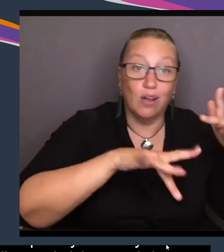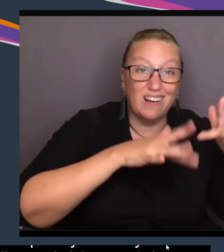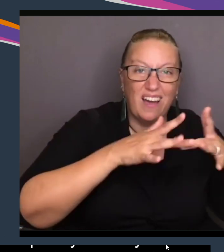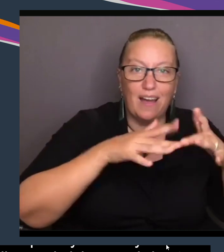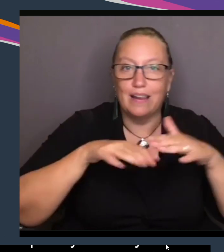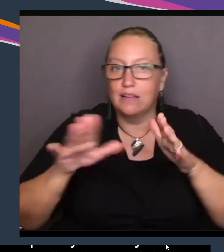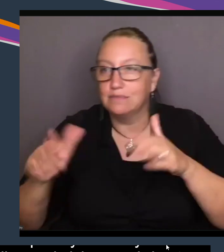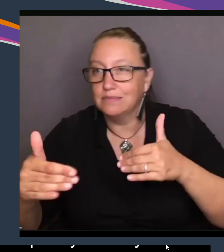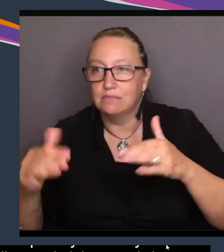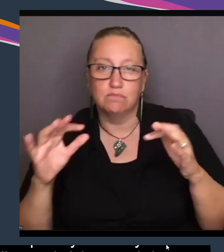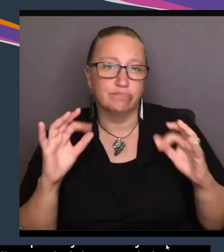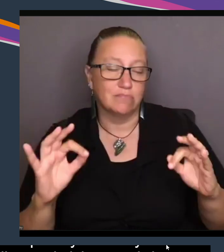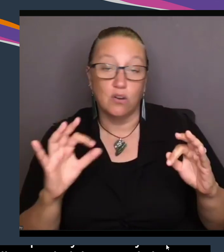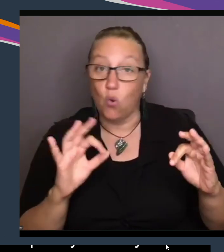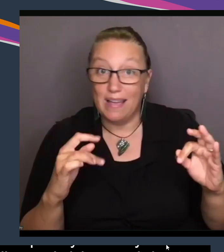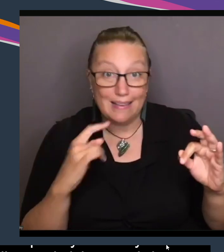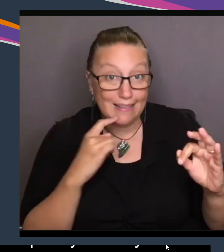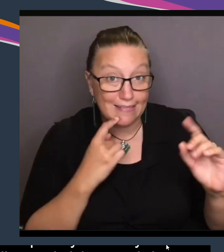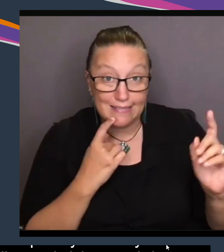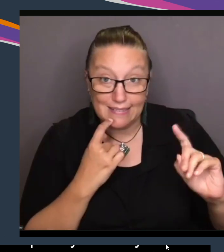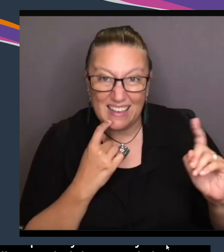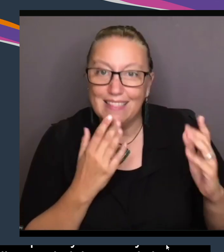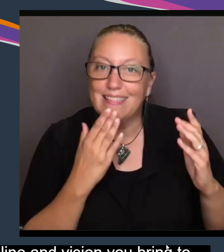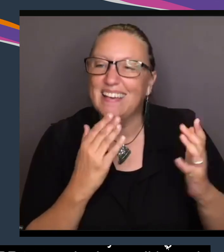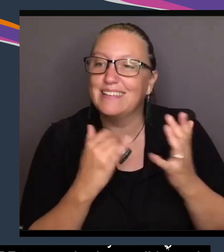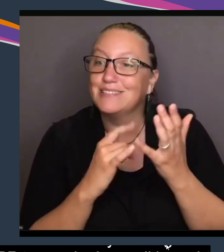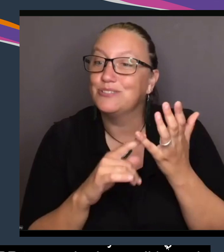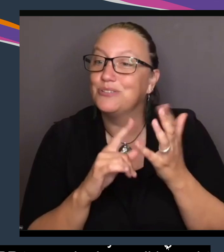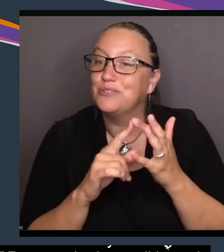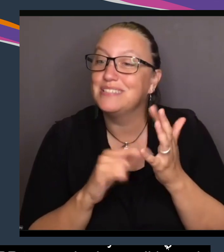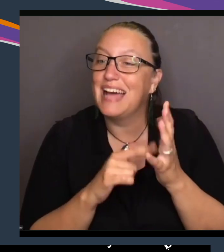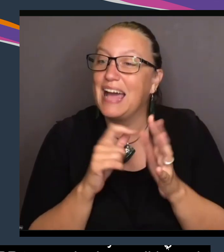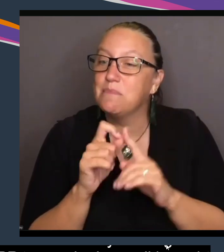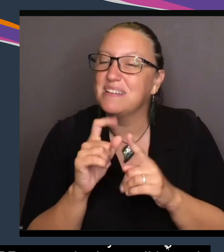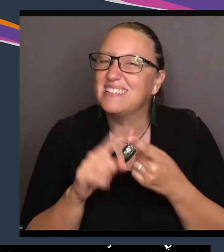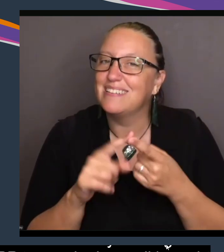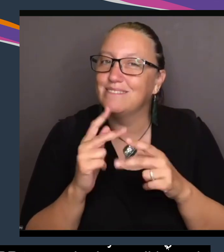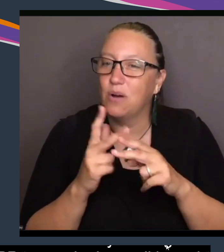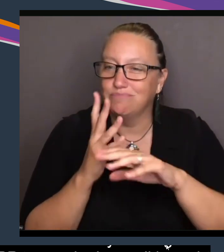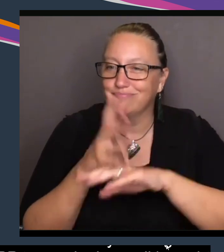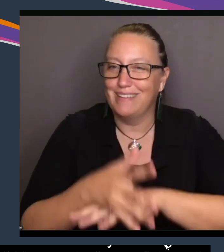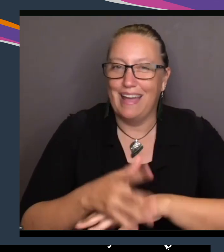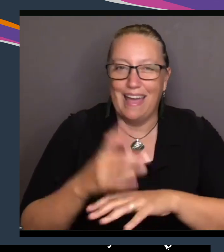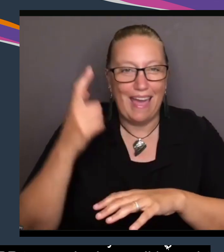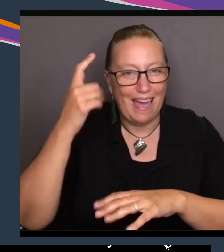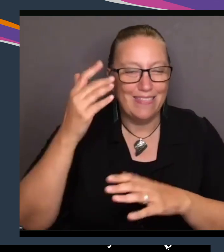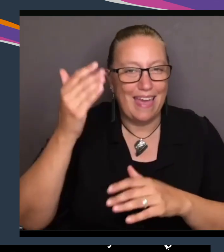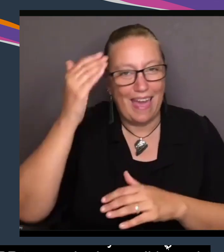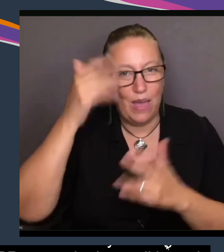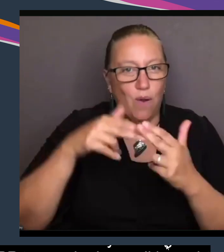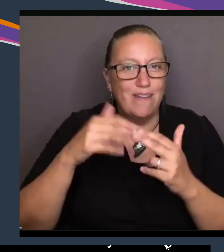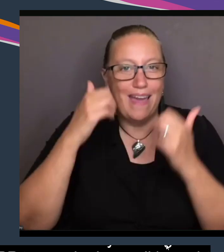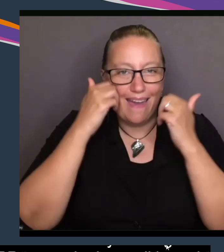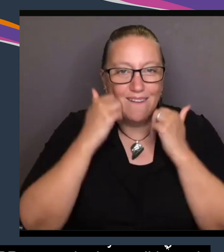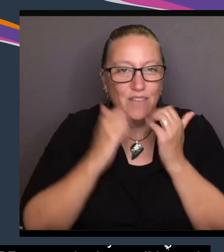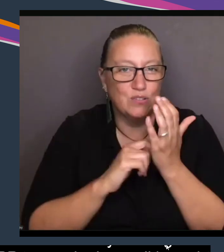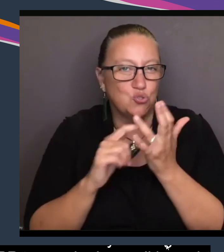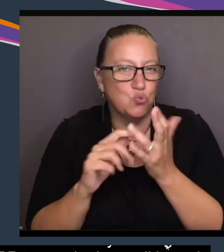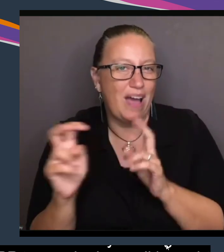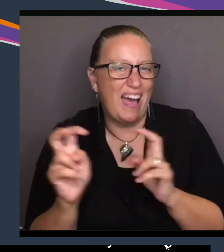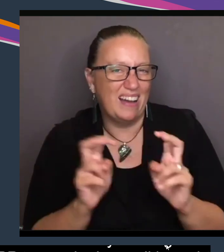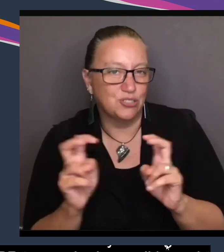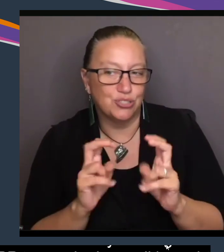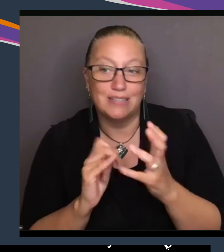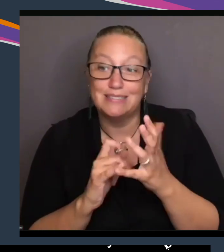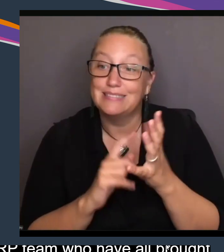in-person event is not easy. Thank you to Sue Tape, our Deputy CEO and Head of Evidence to Action, Sally Belford, our Communications Lead,